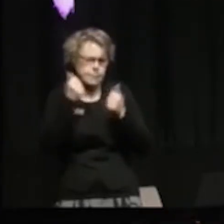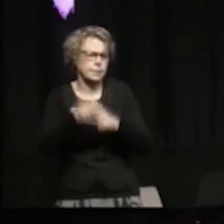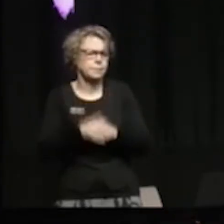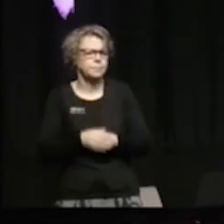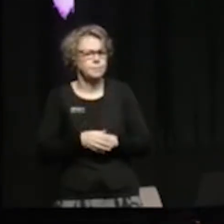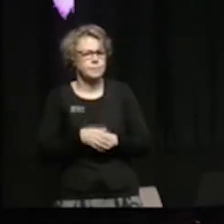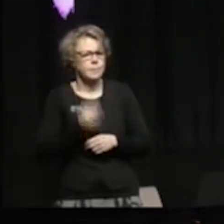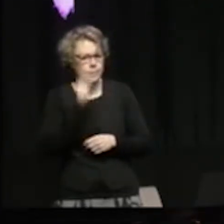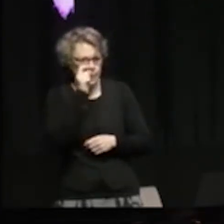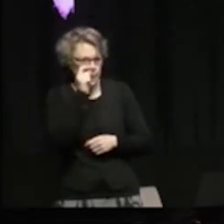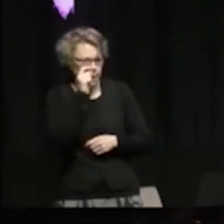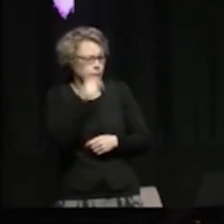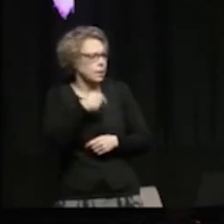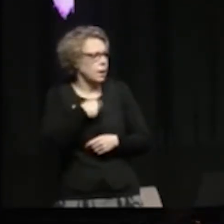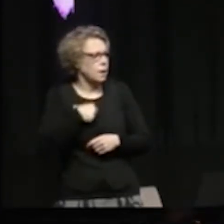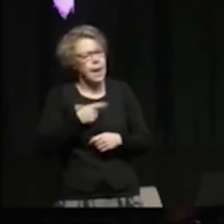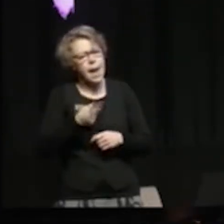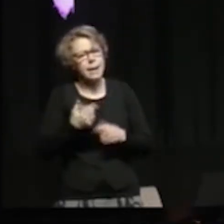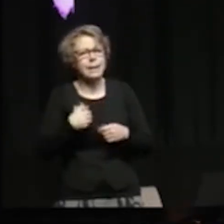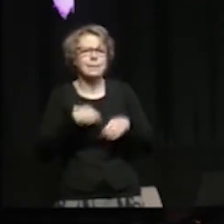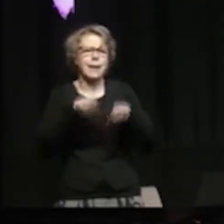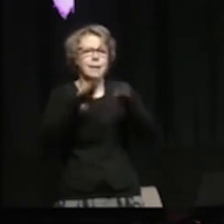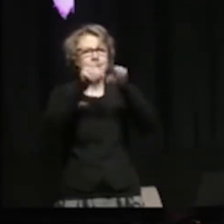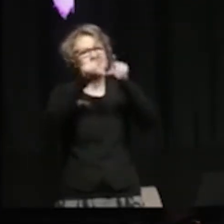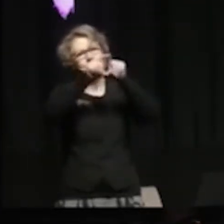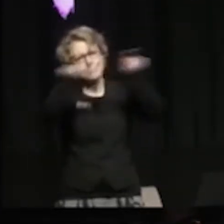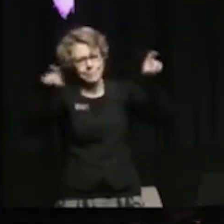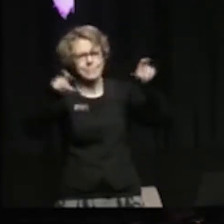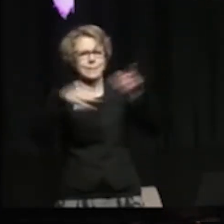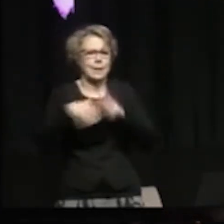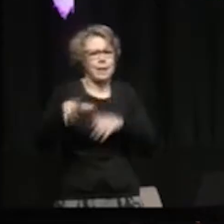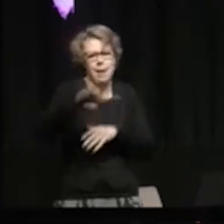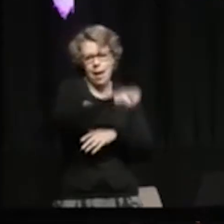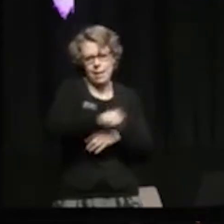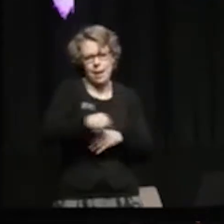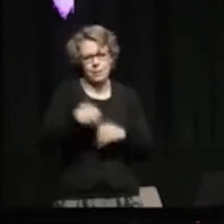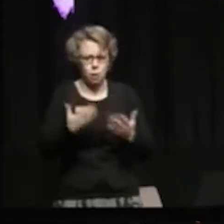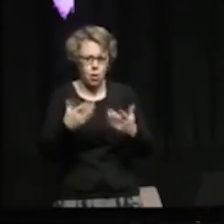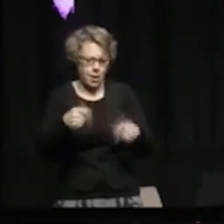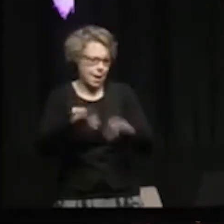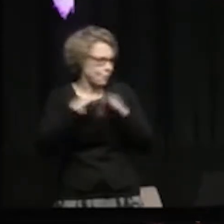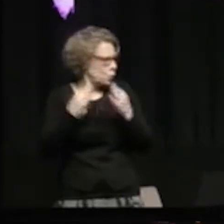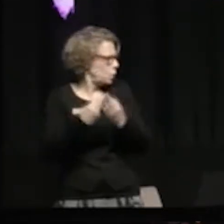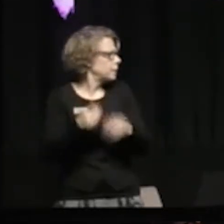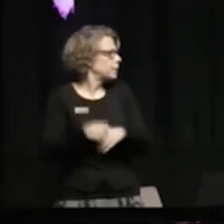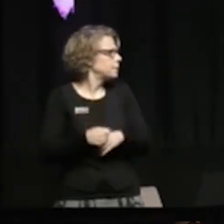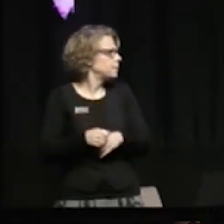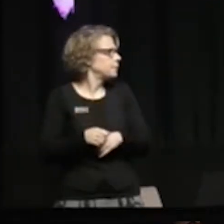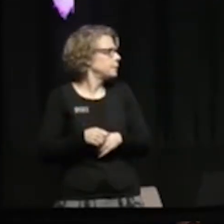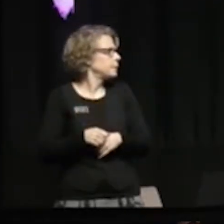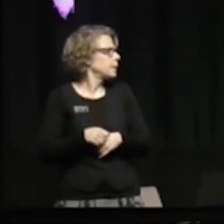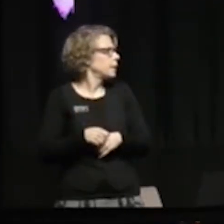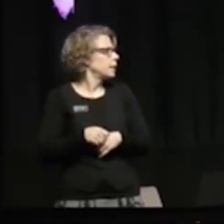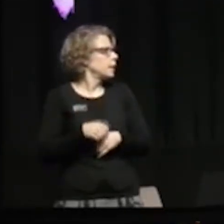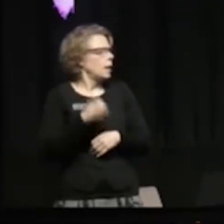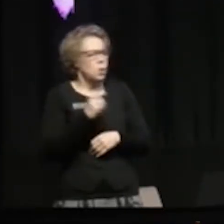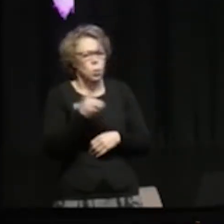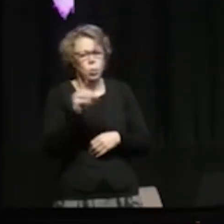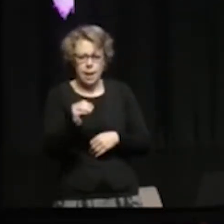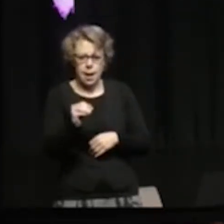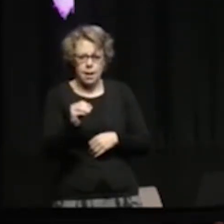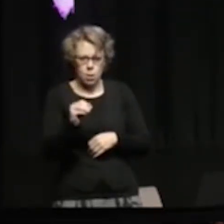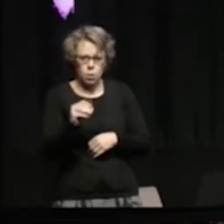this again, just to really layer the whole day's events and, of course, the next days. I'd like to introduce Katrin, Stjärnfeldt, Jammeh, and